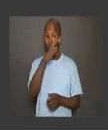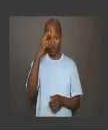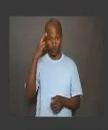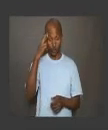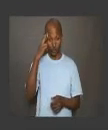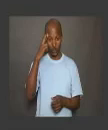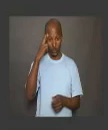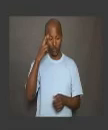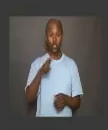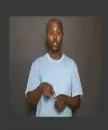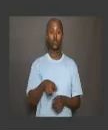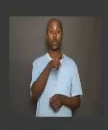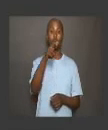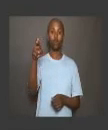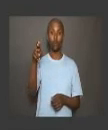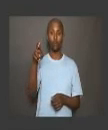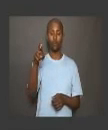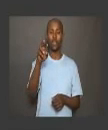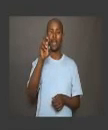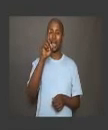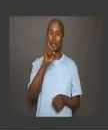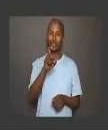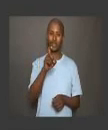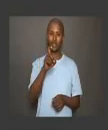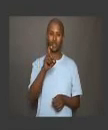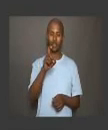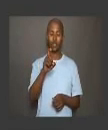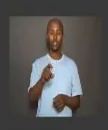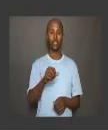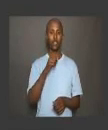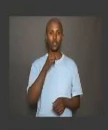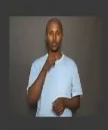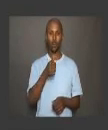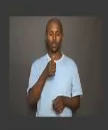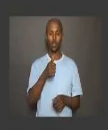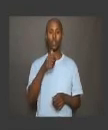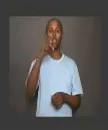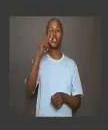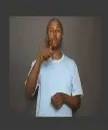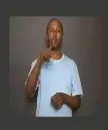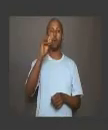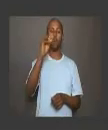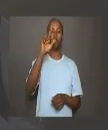because the square root of x is not a polynomial.